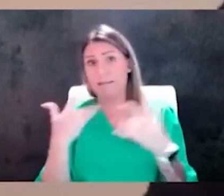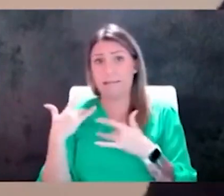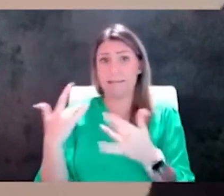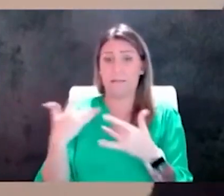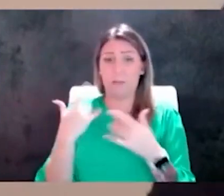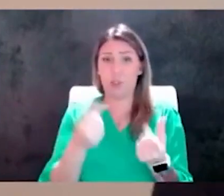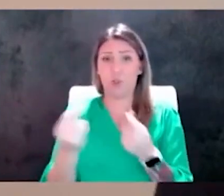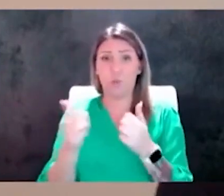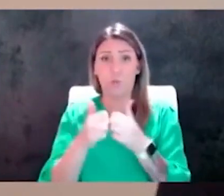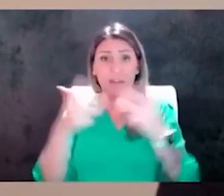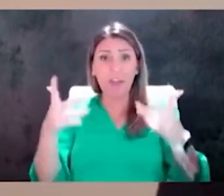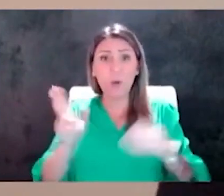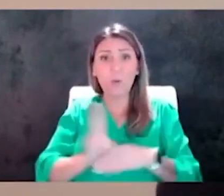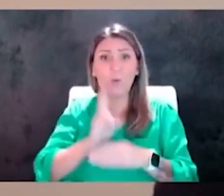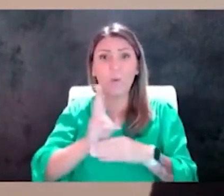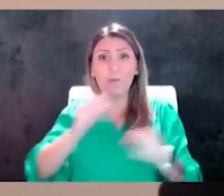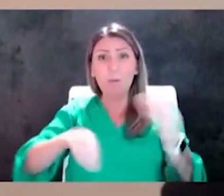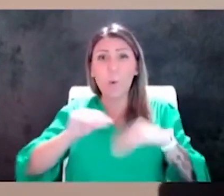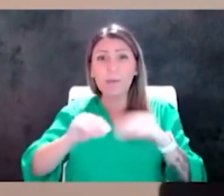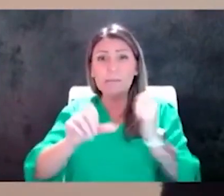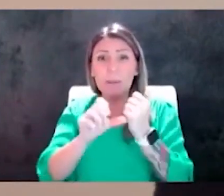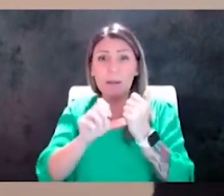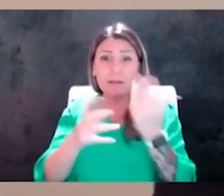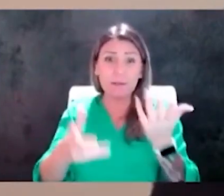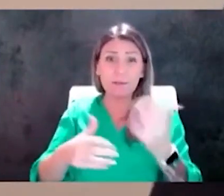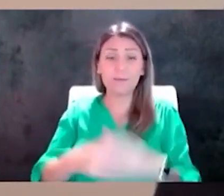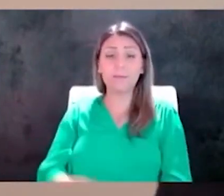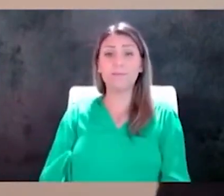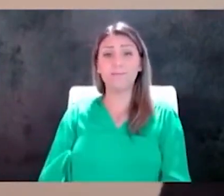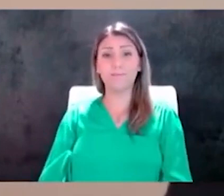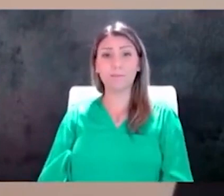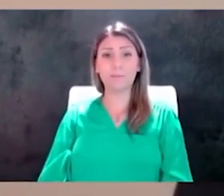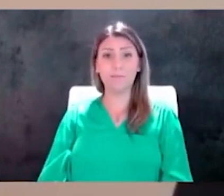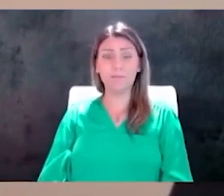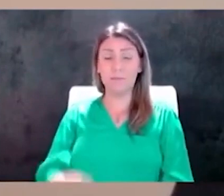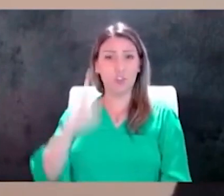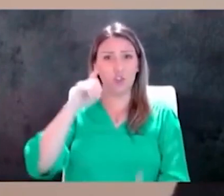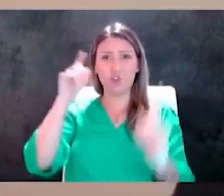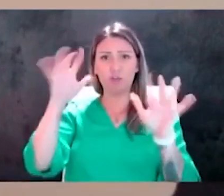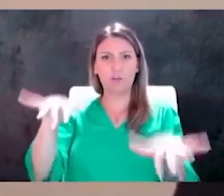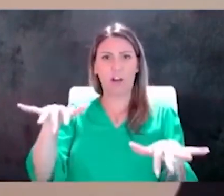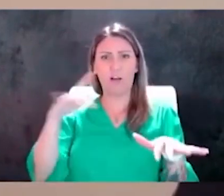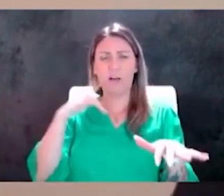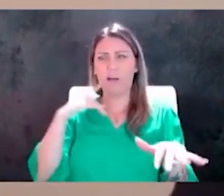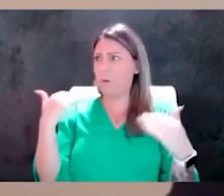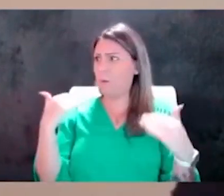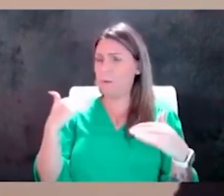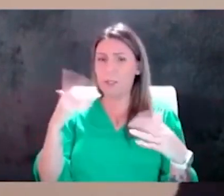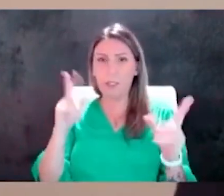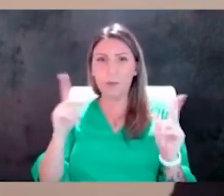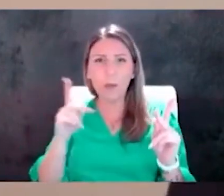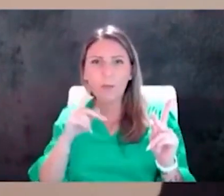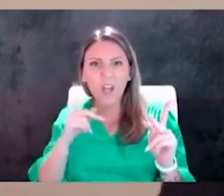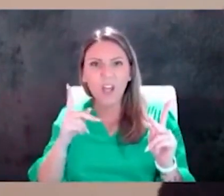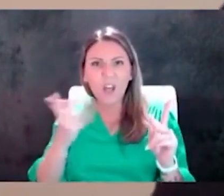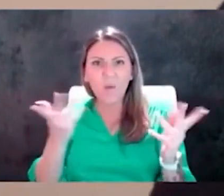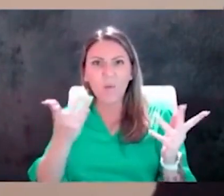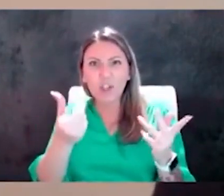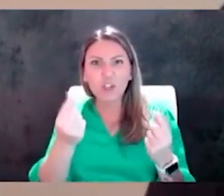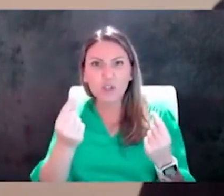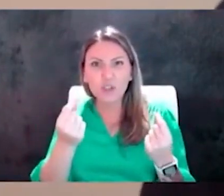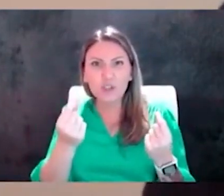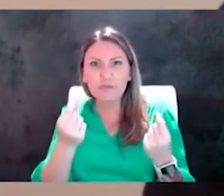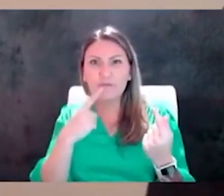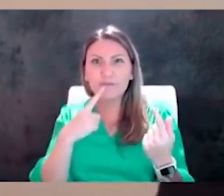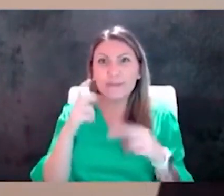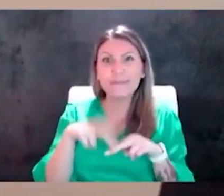without using that kind of mobility aid. And it was a big shock. And a lot of people at first were like, what are you doing? You just taking a spin? And they